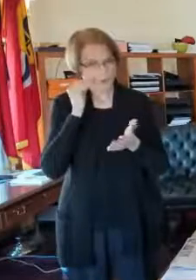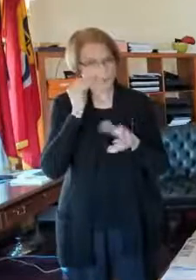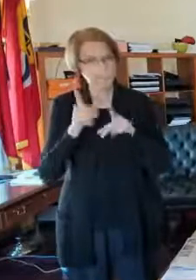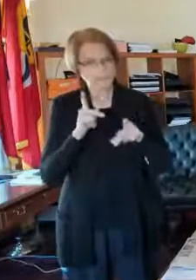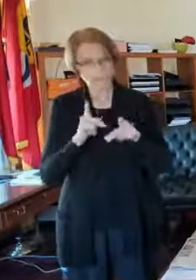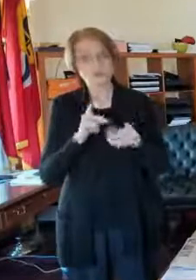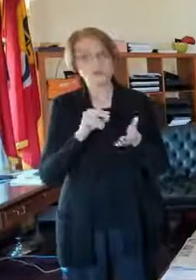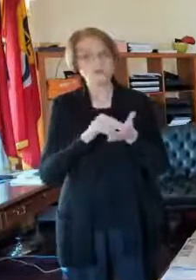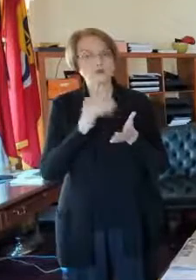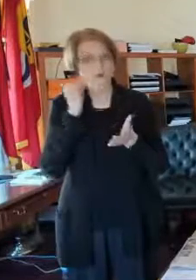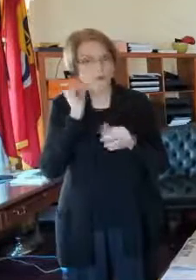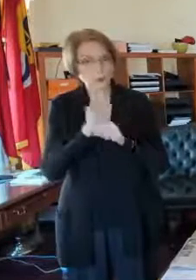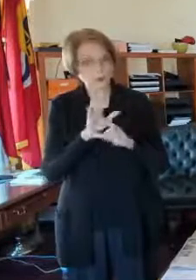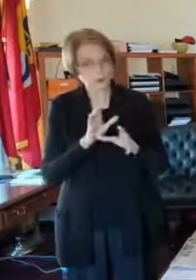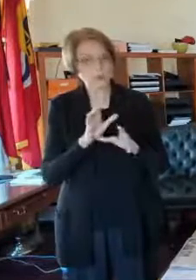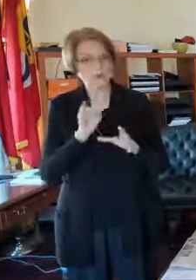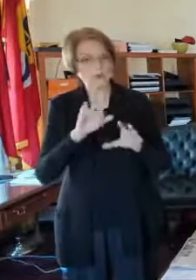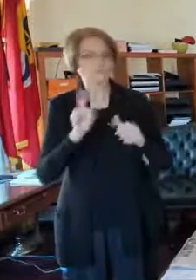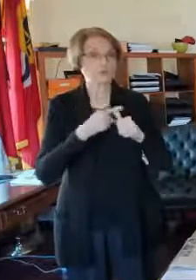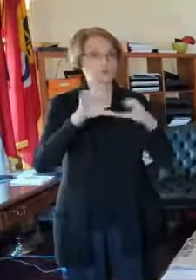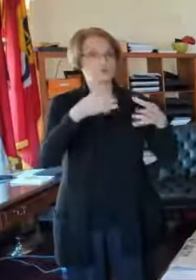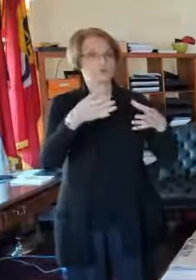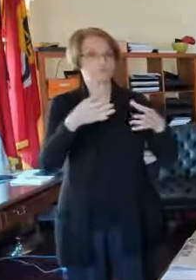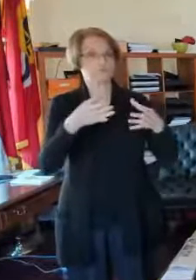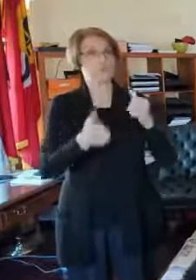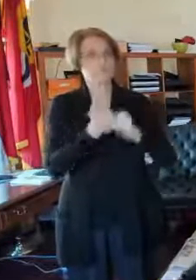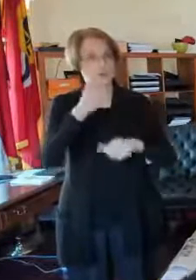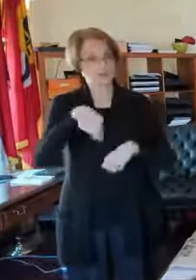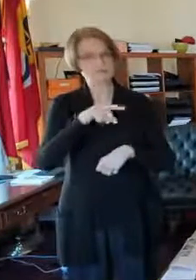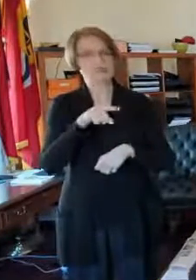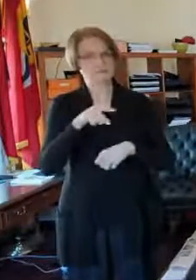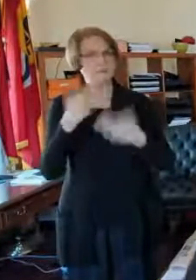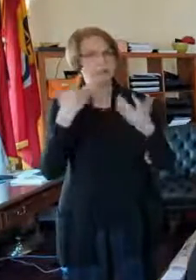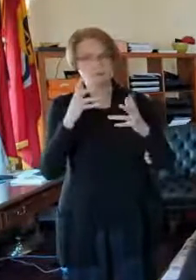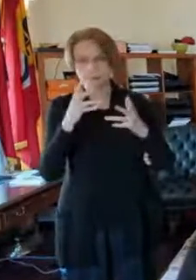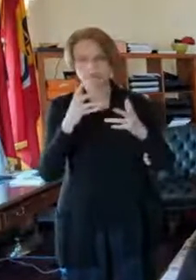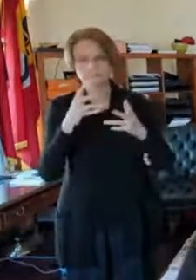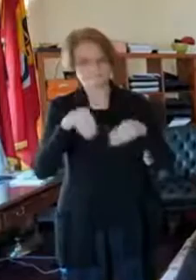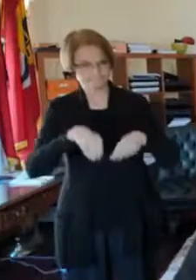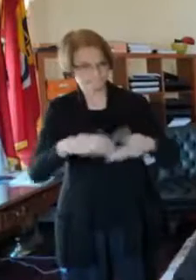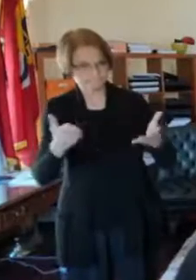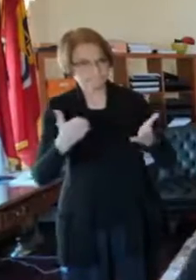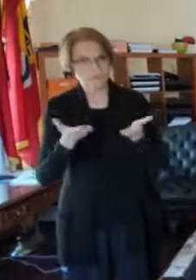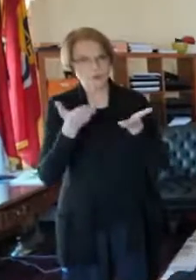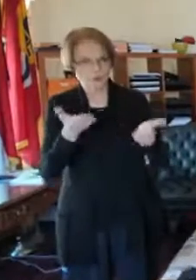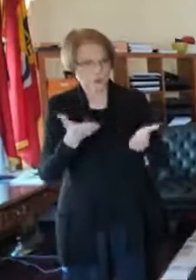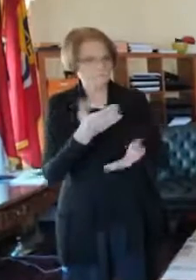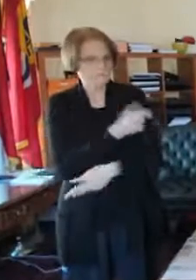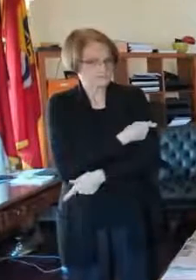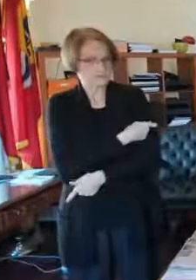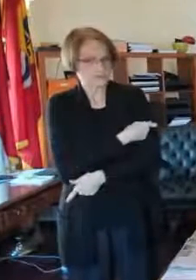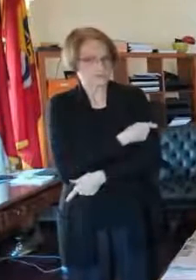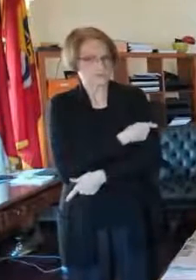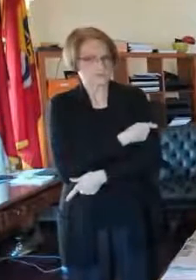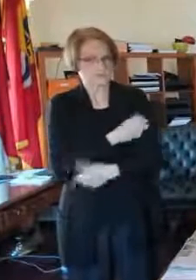phase. So most of them either have been, or at least they've had the opportunity to be